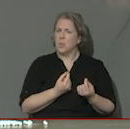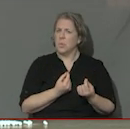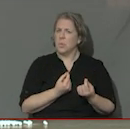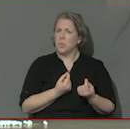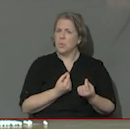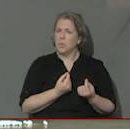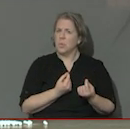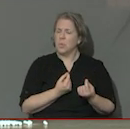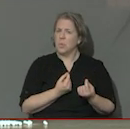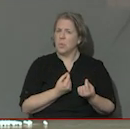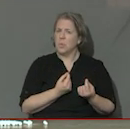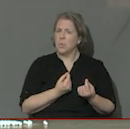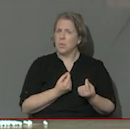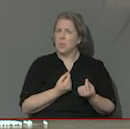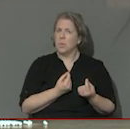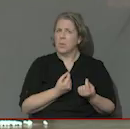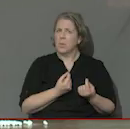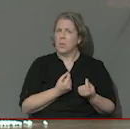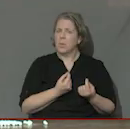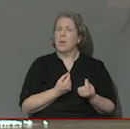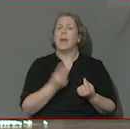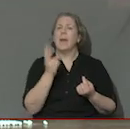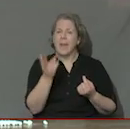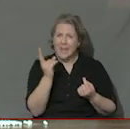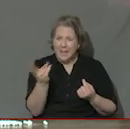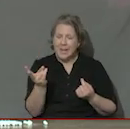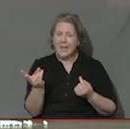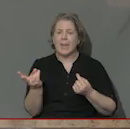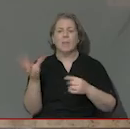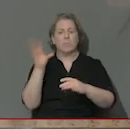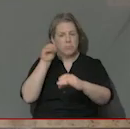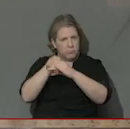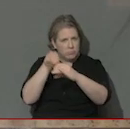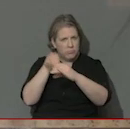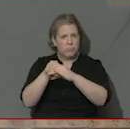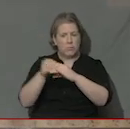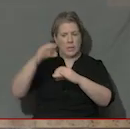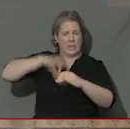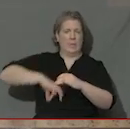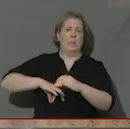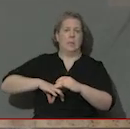It goes to my retained income. So we have